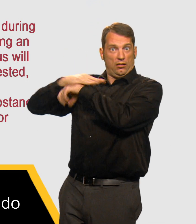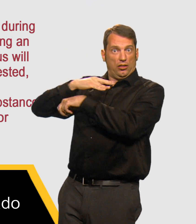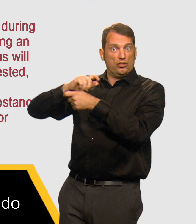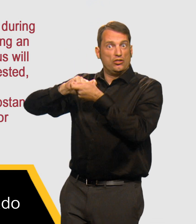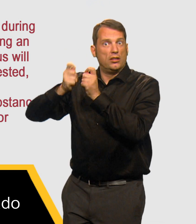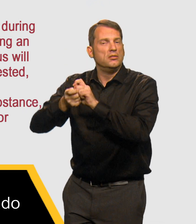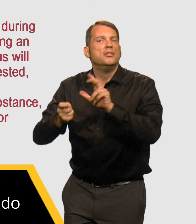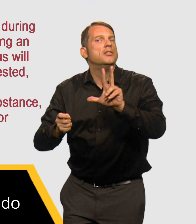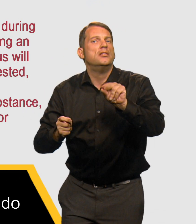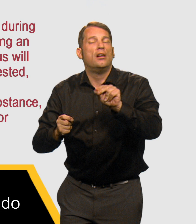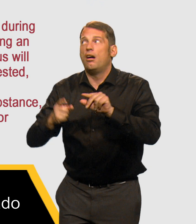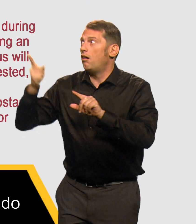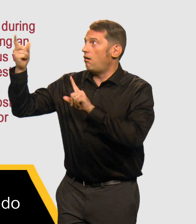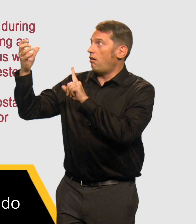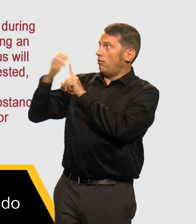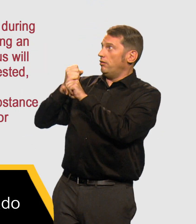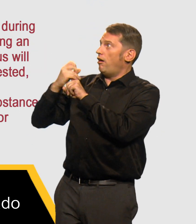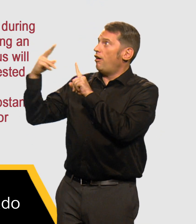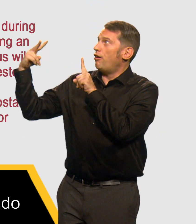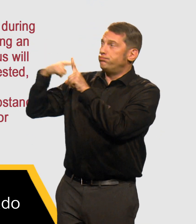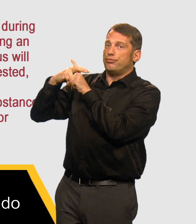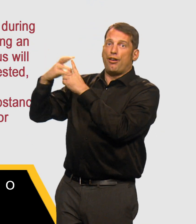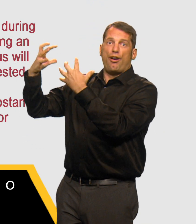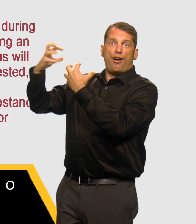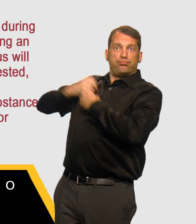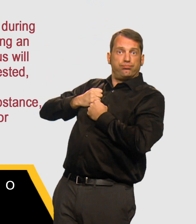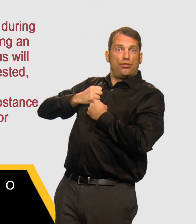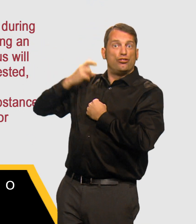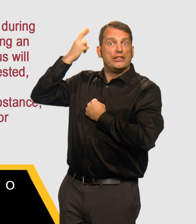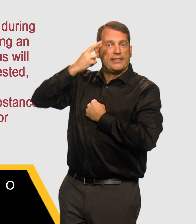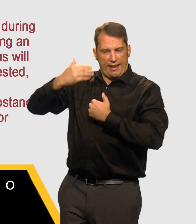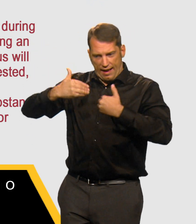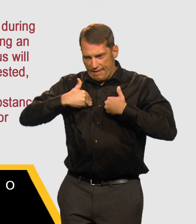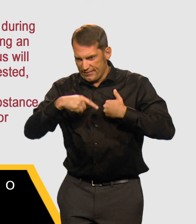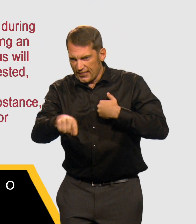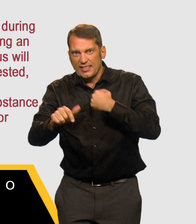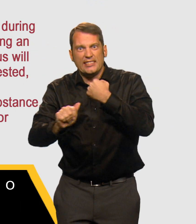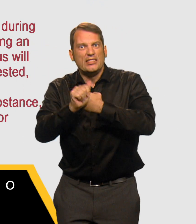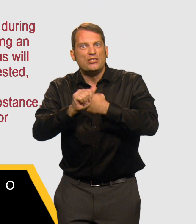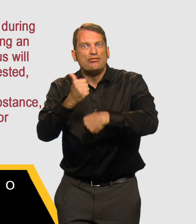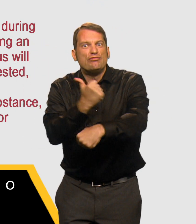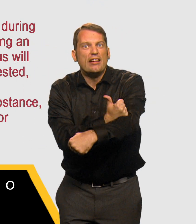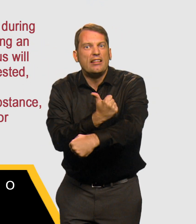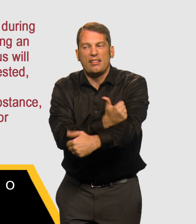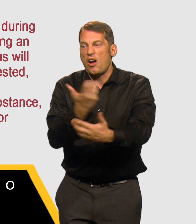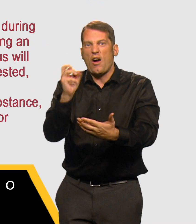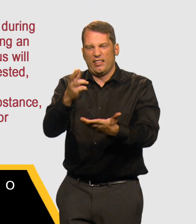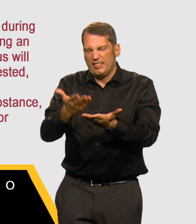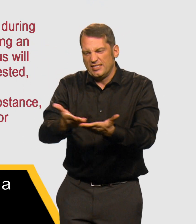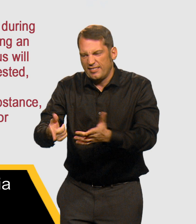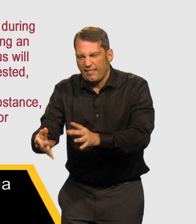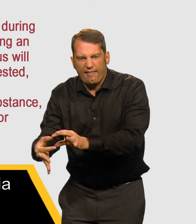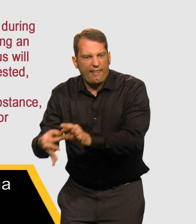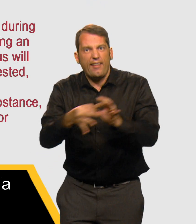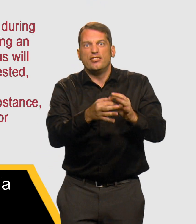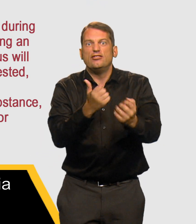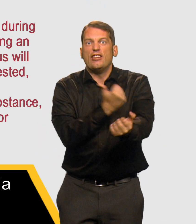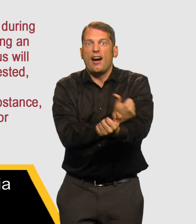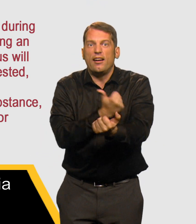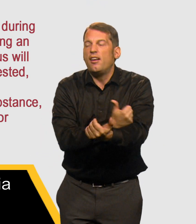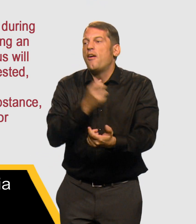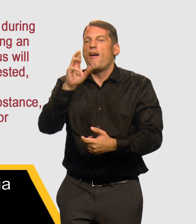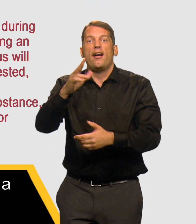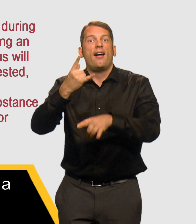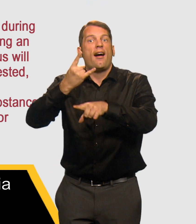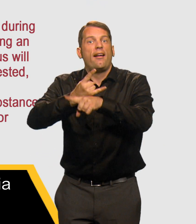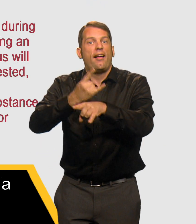parole and probation status will not be affected, and they will not be arrested, charged, or prosecuted for possession of a